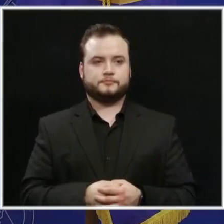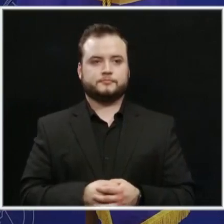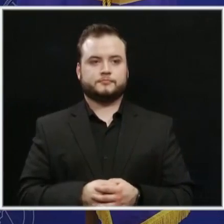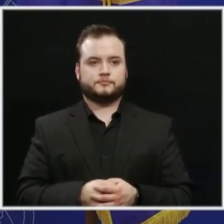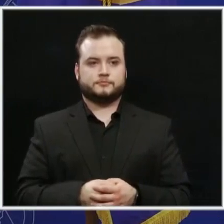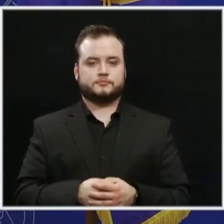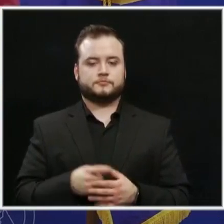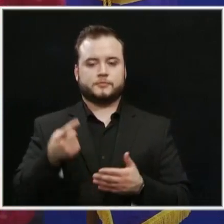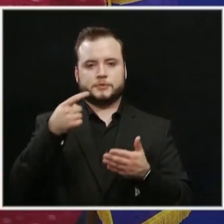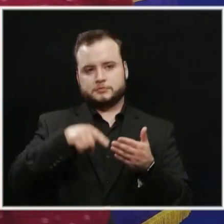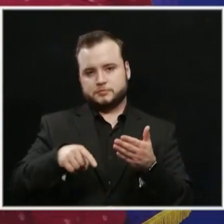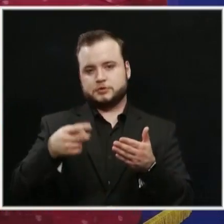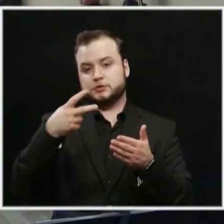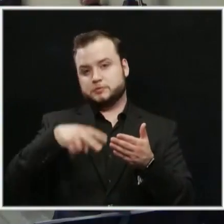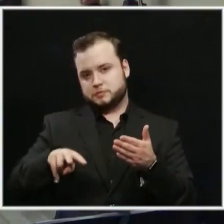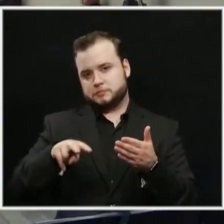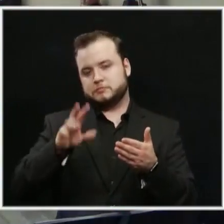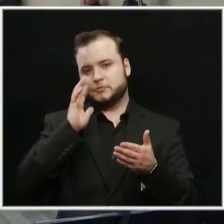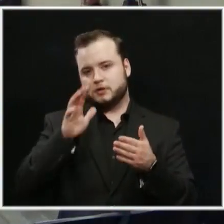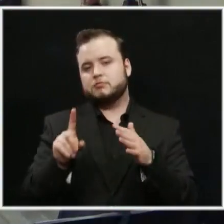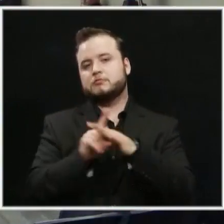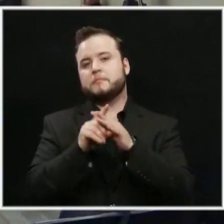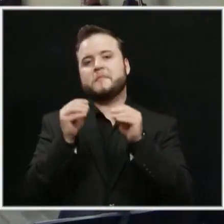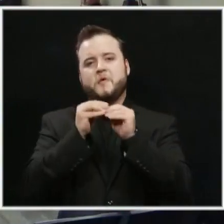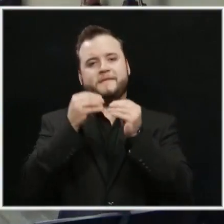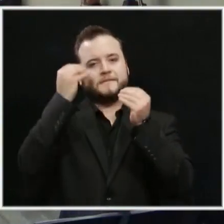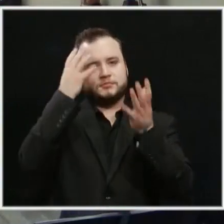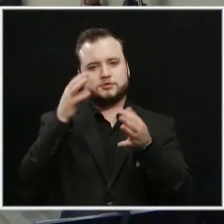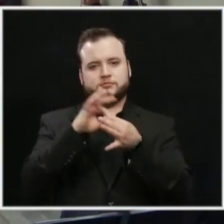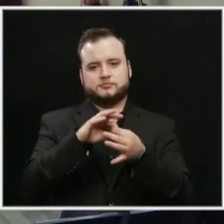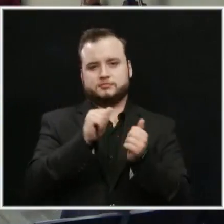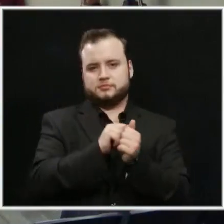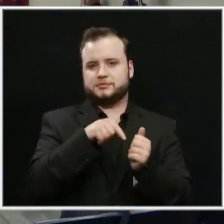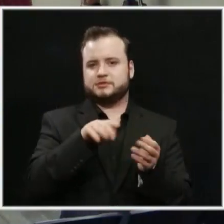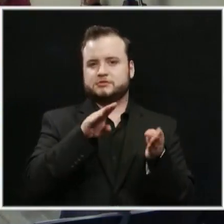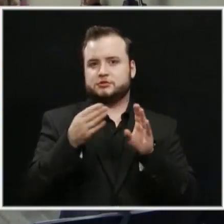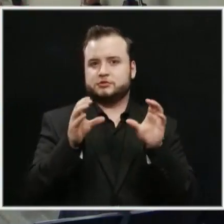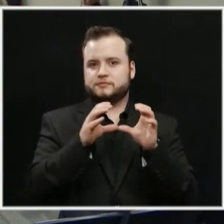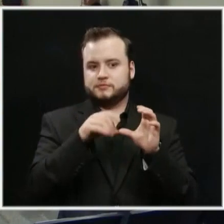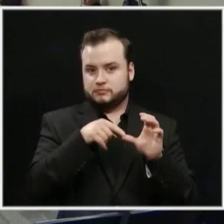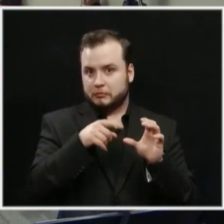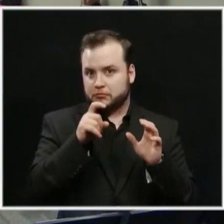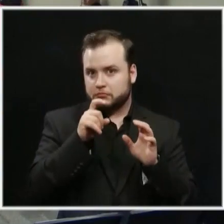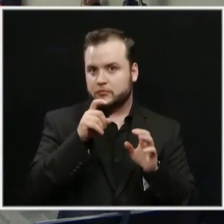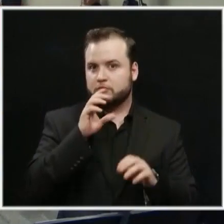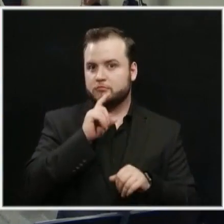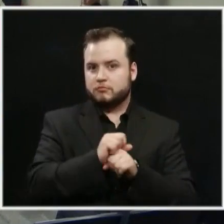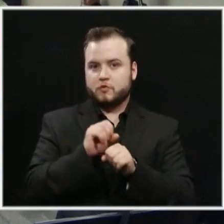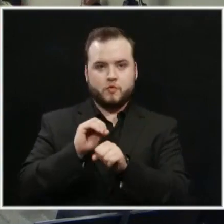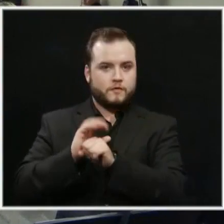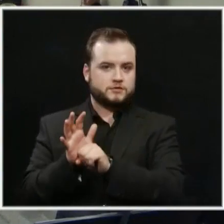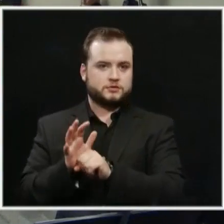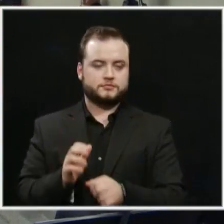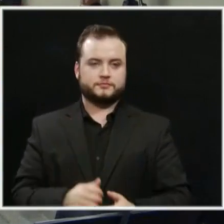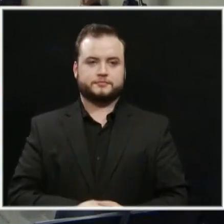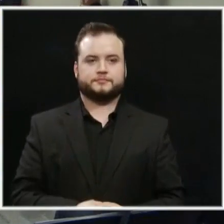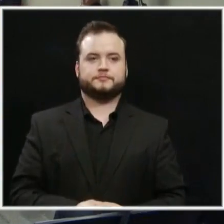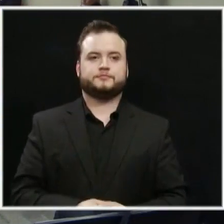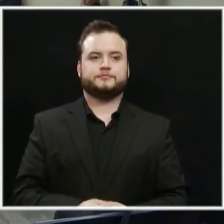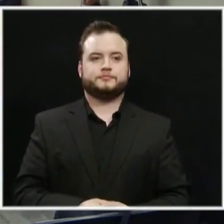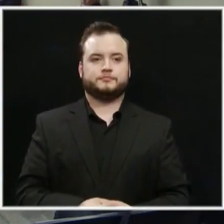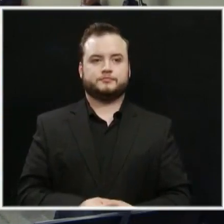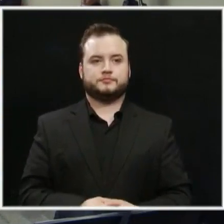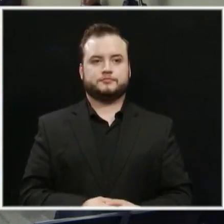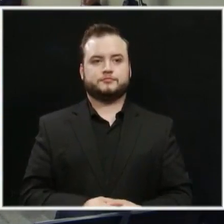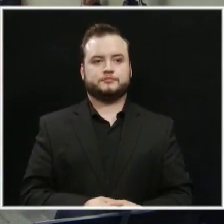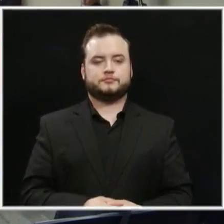that. Good. I was wondering if Dr. Hick and maybe Mary could respond to this. What is it like